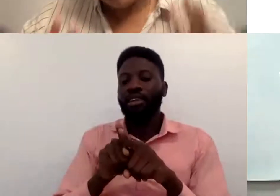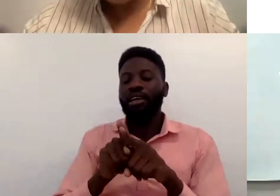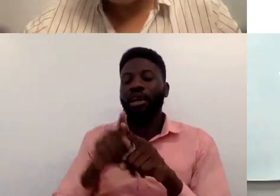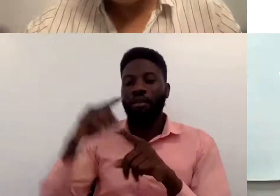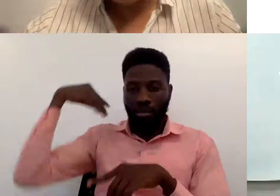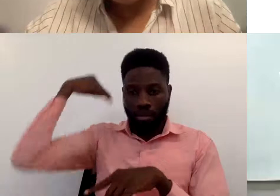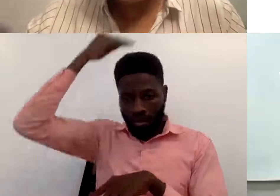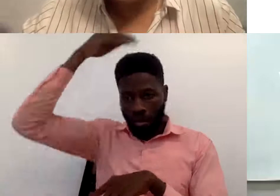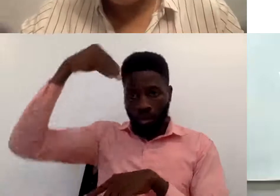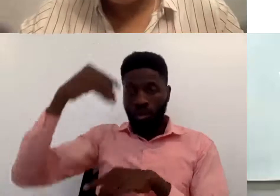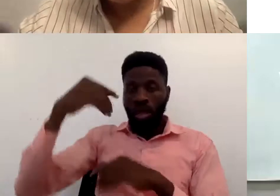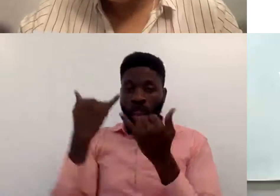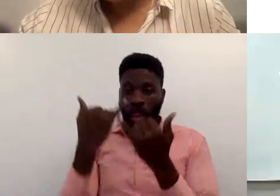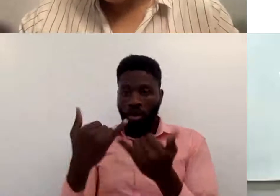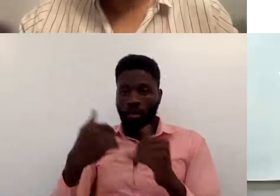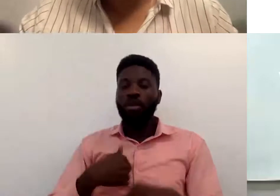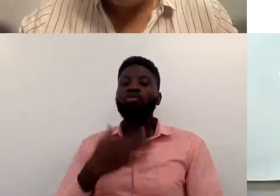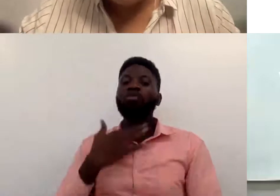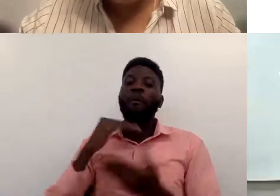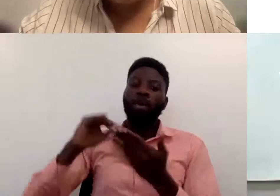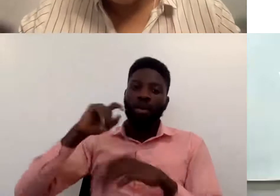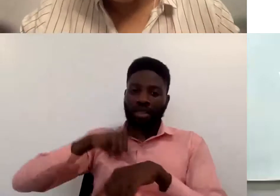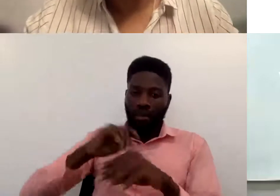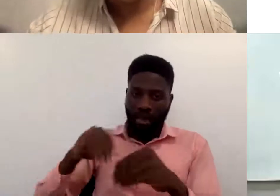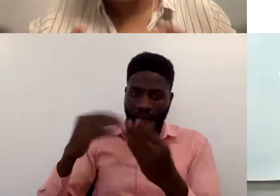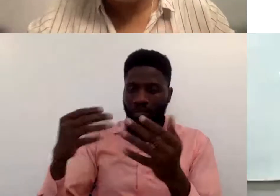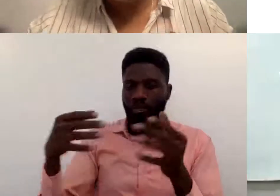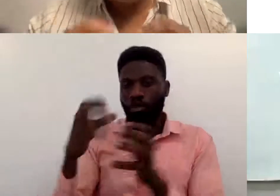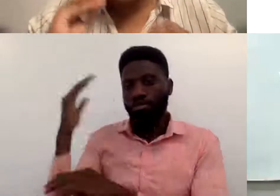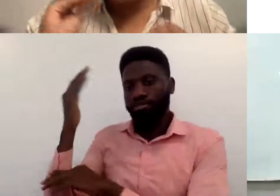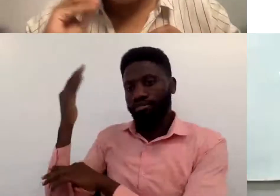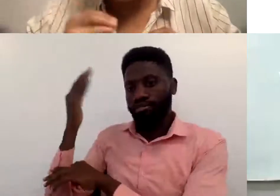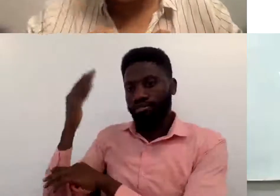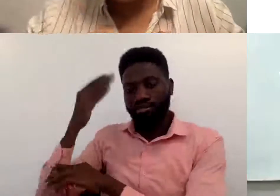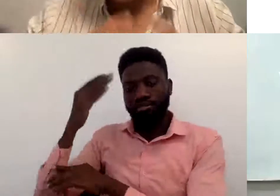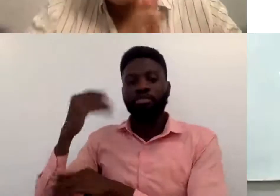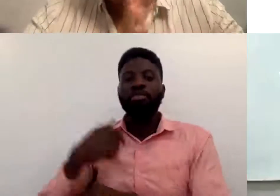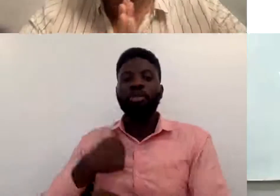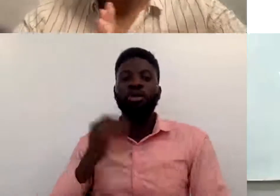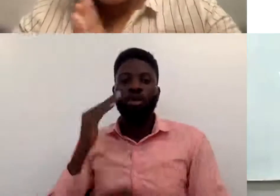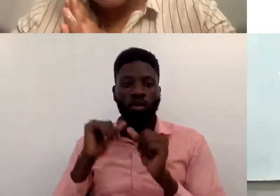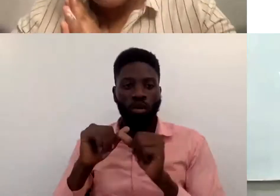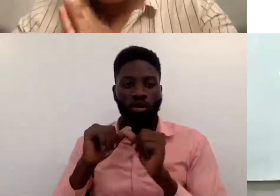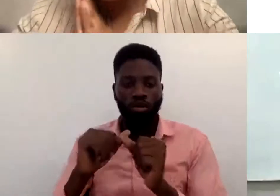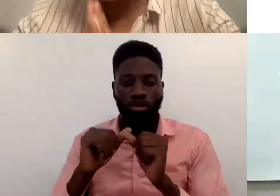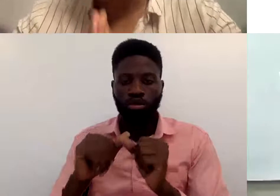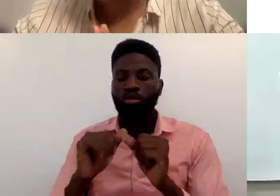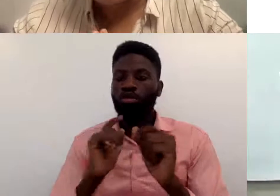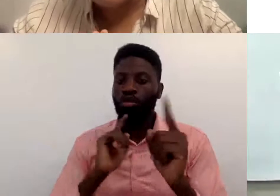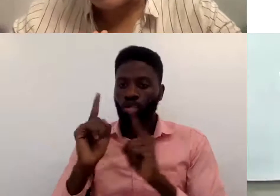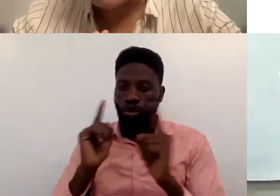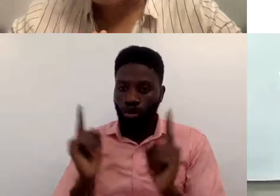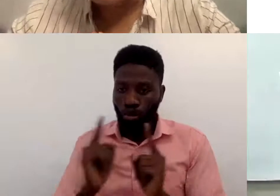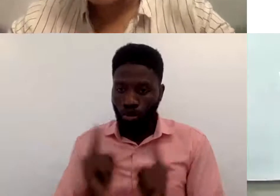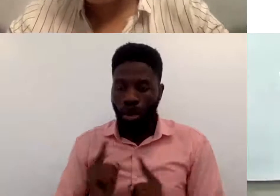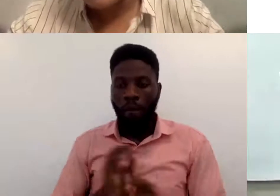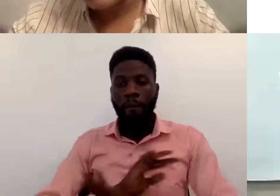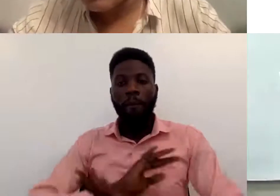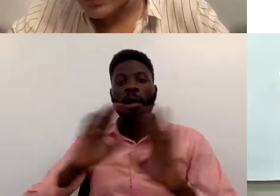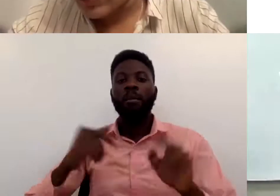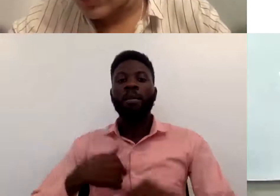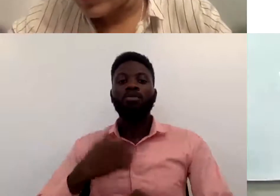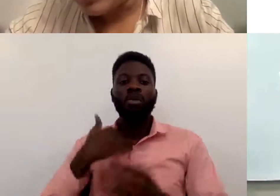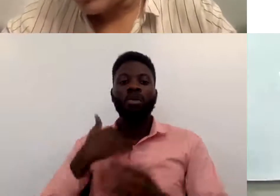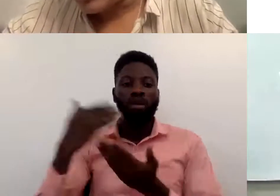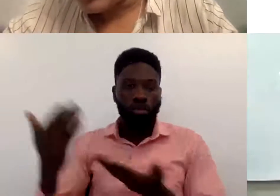I would want to give as much time to the panelists as possible. So I'm going to keep my talking less. I would want to introduce